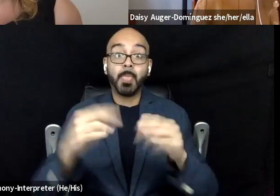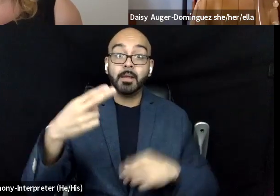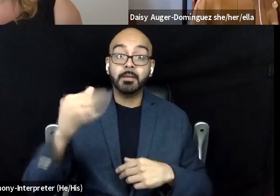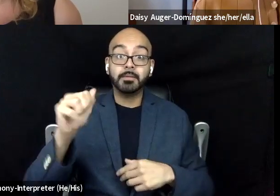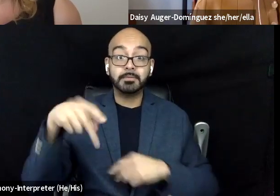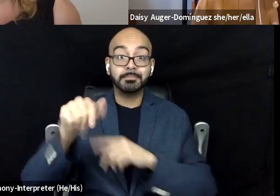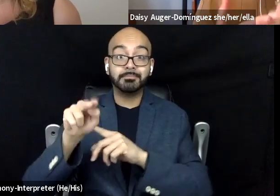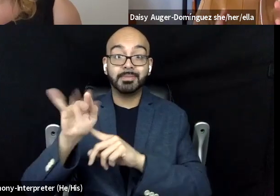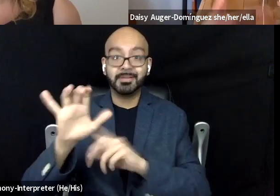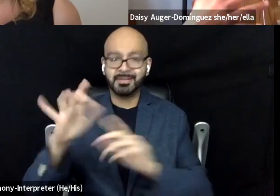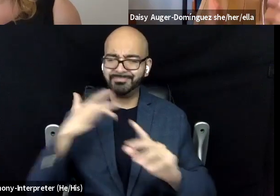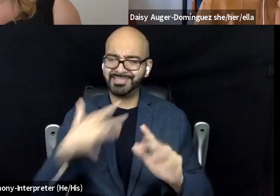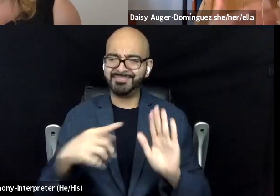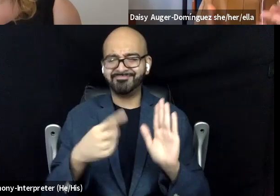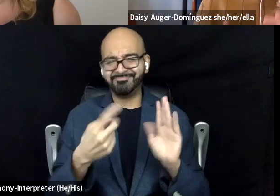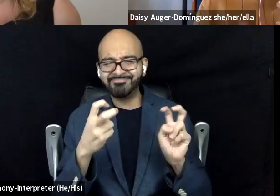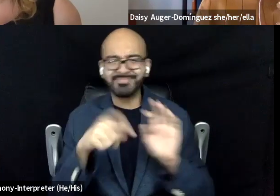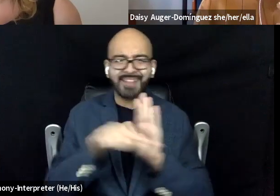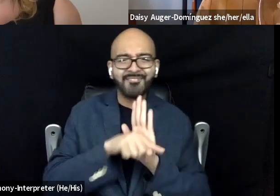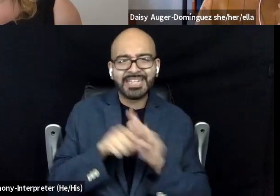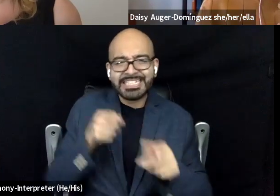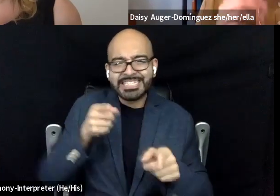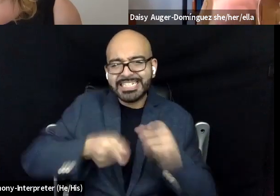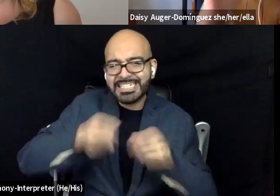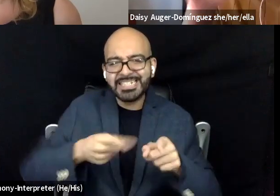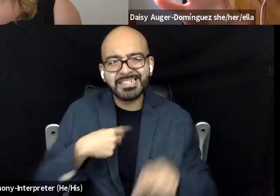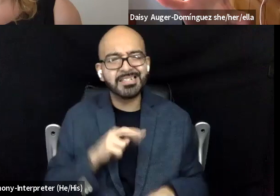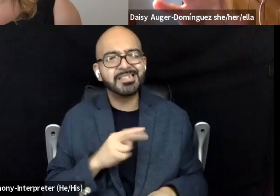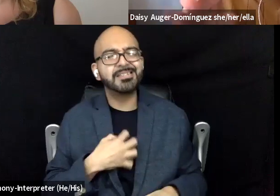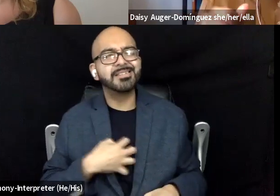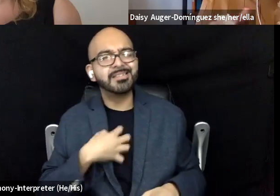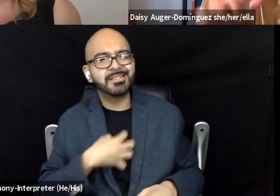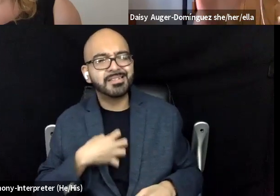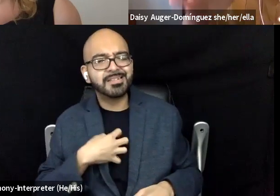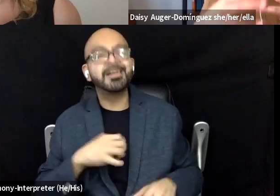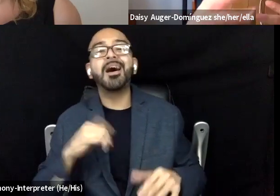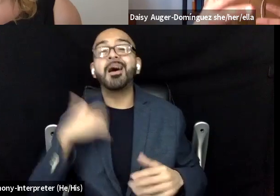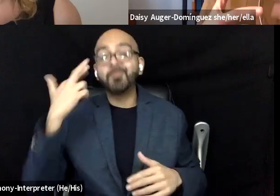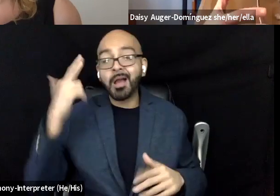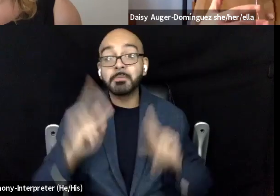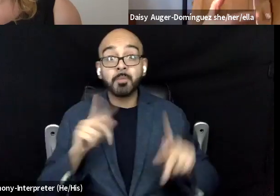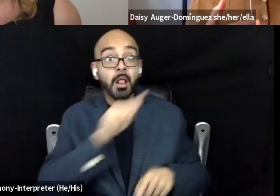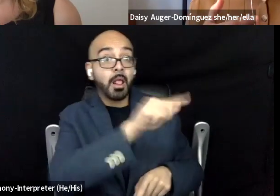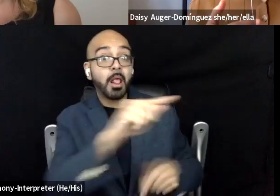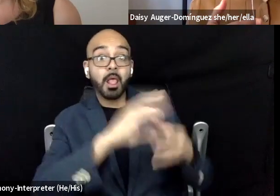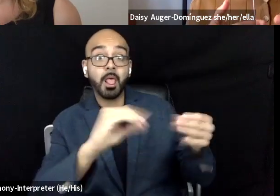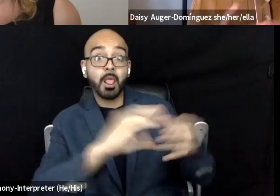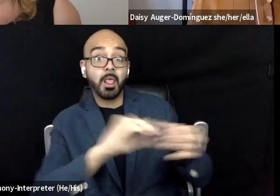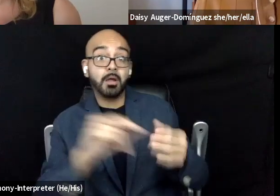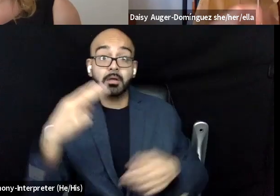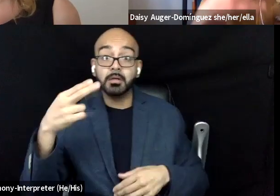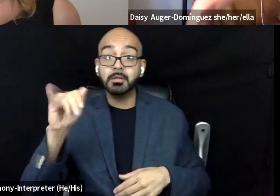ways. And, you know, and as time would go on, I would realize, oh, when you say Hispanic, you think low